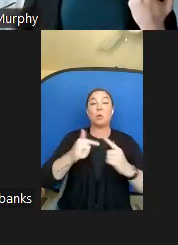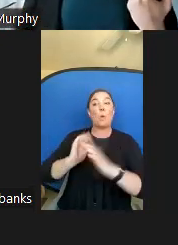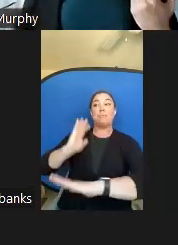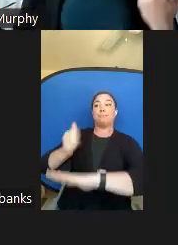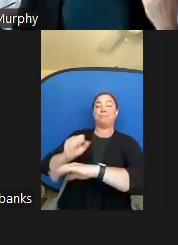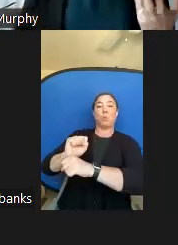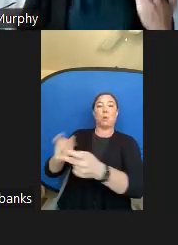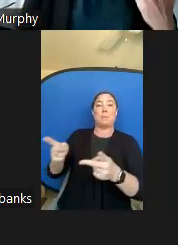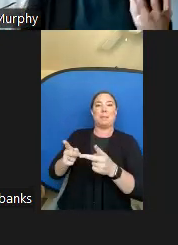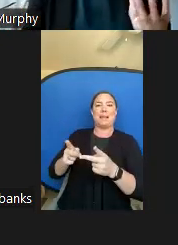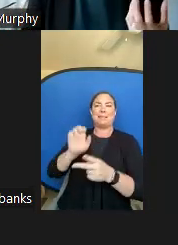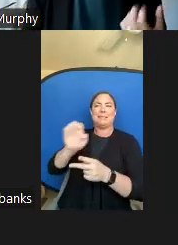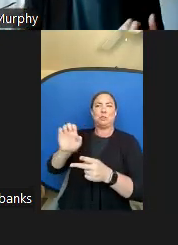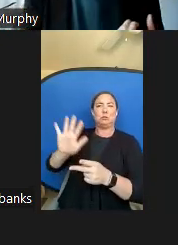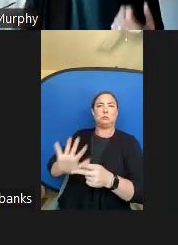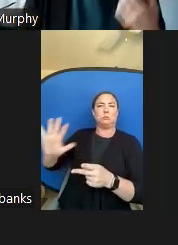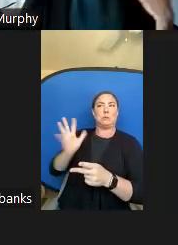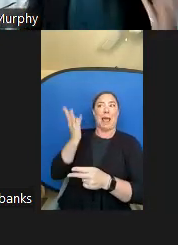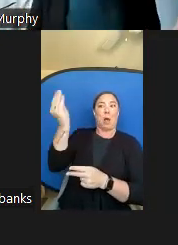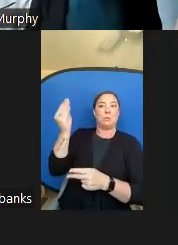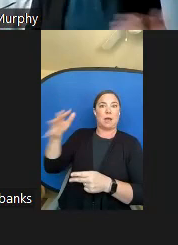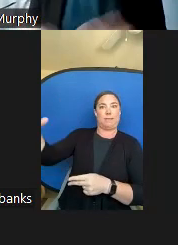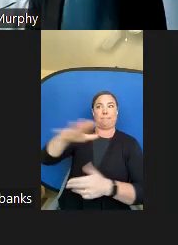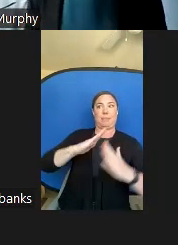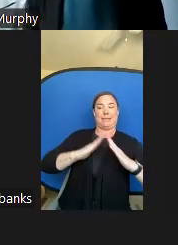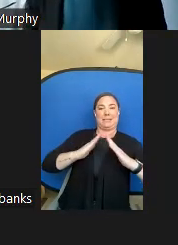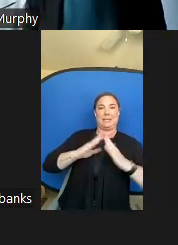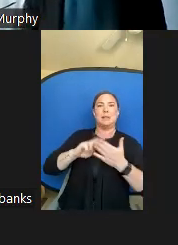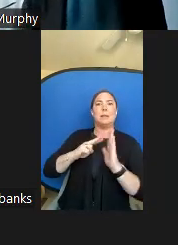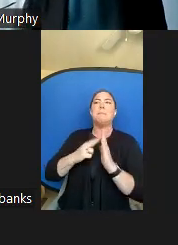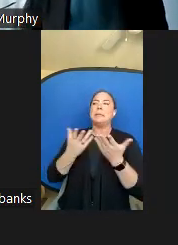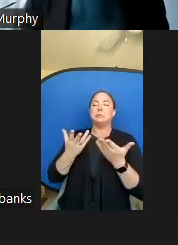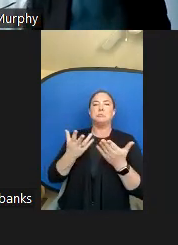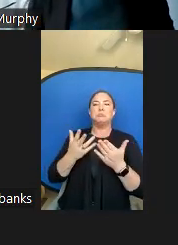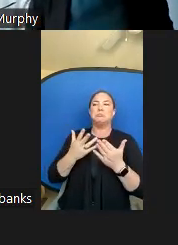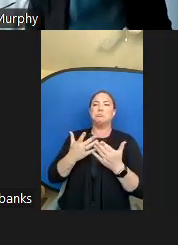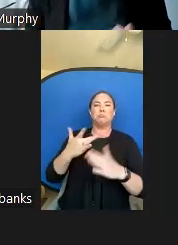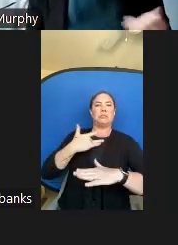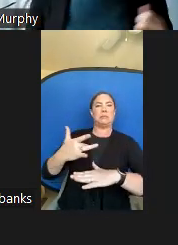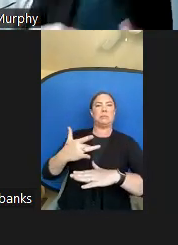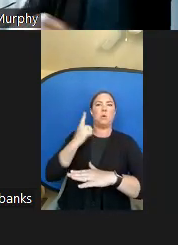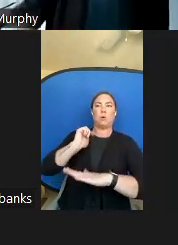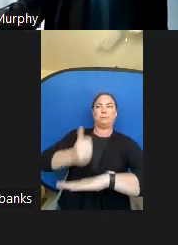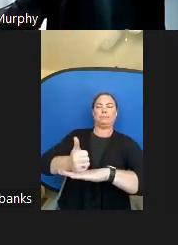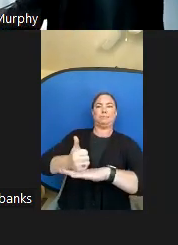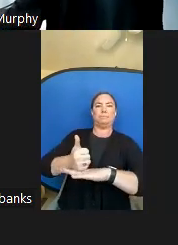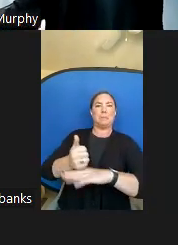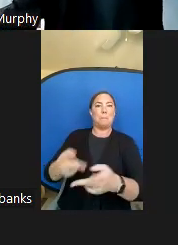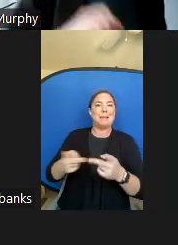eastern suburbs seems in keeping with wider ancient attitudes and norms for pyrotechnological